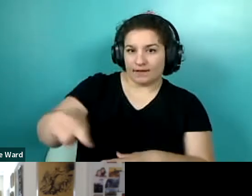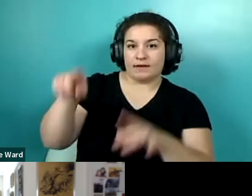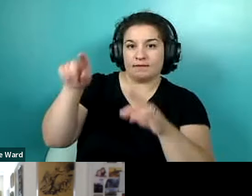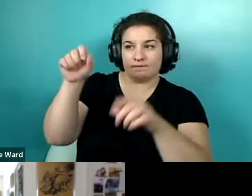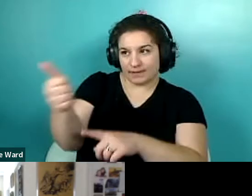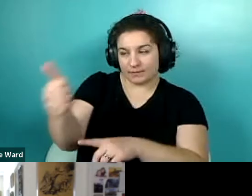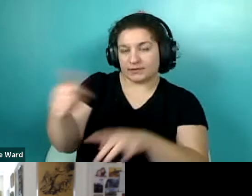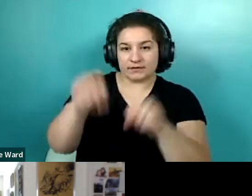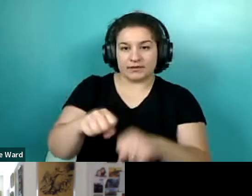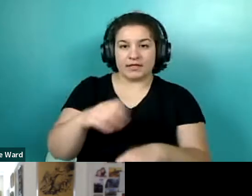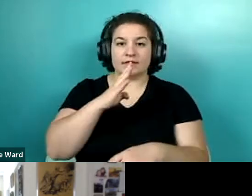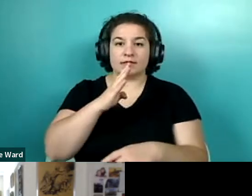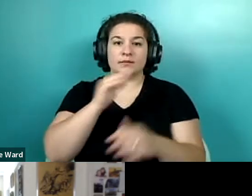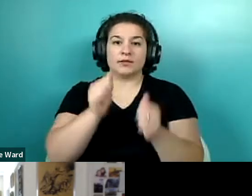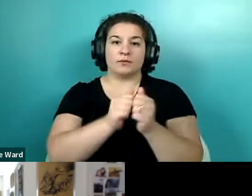very important.